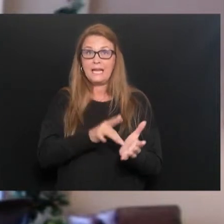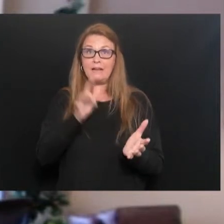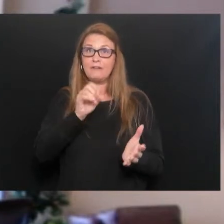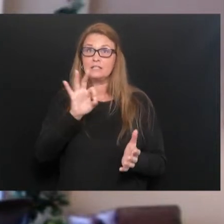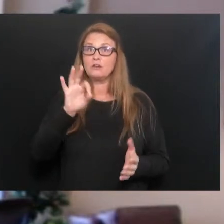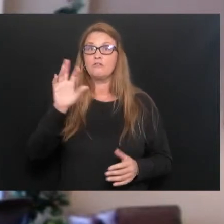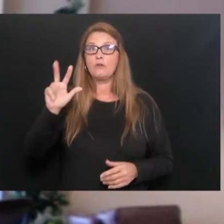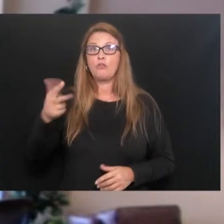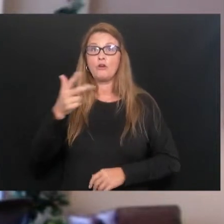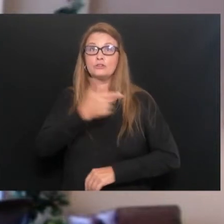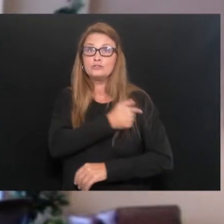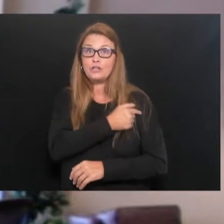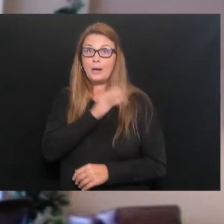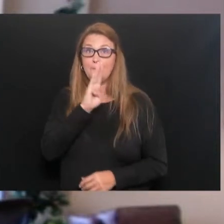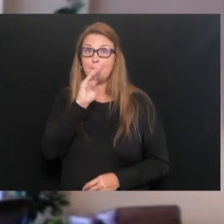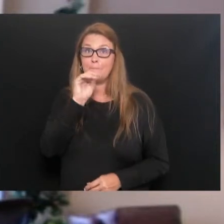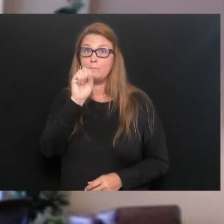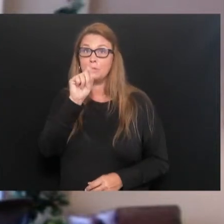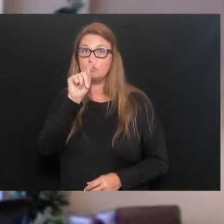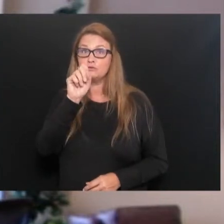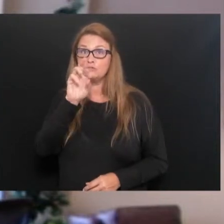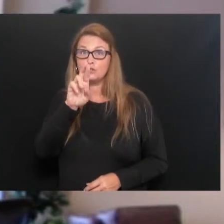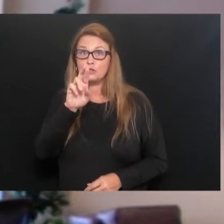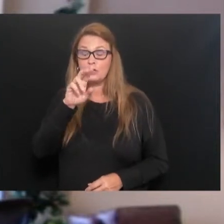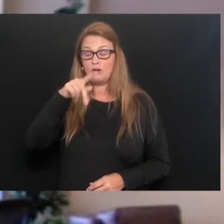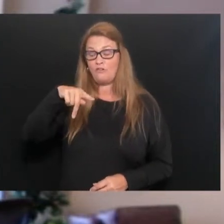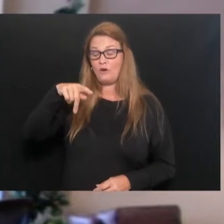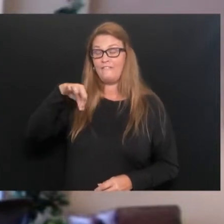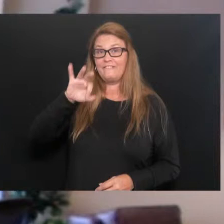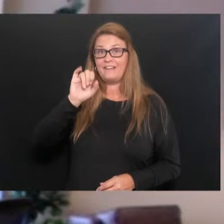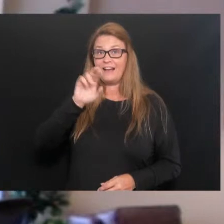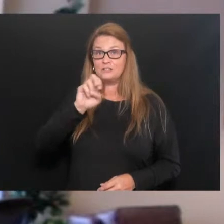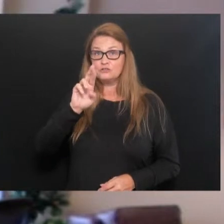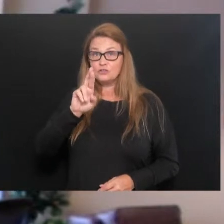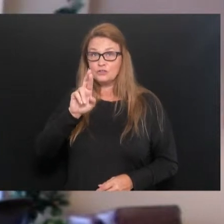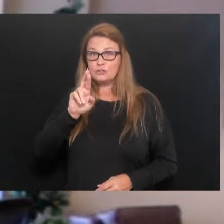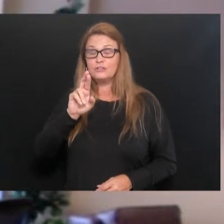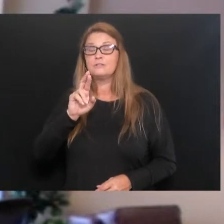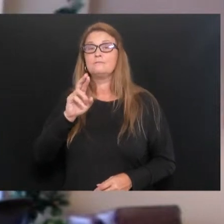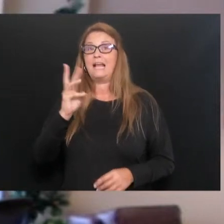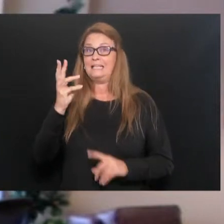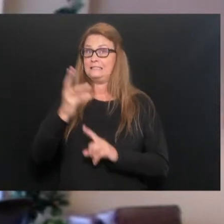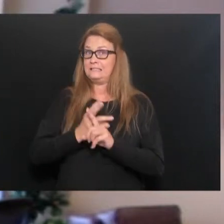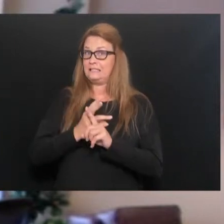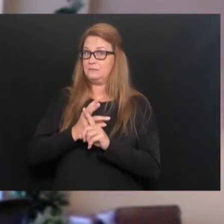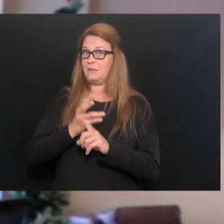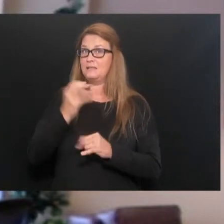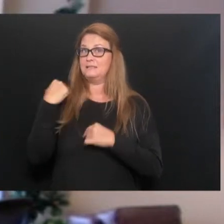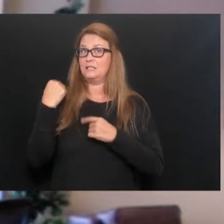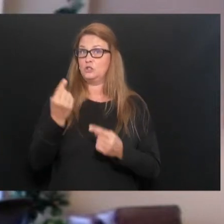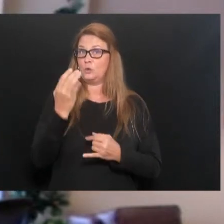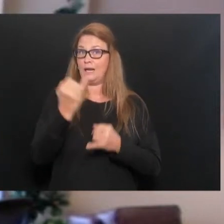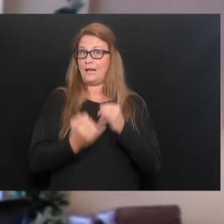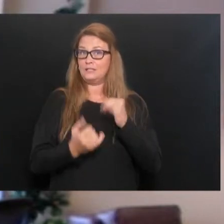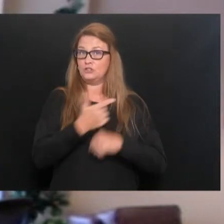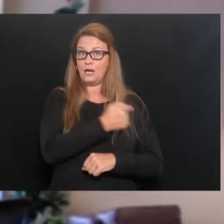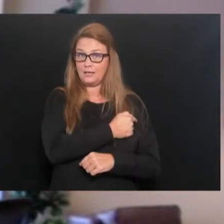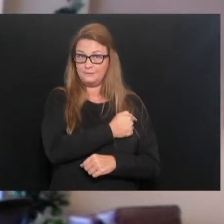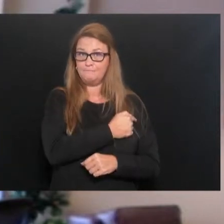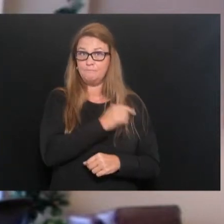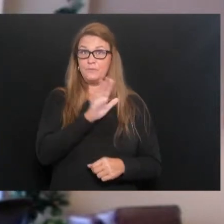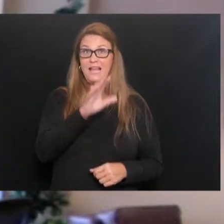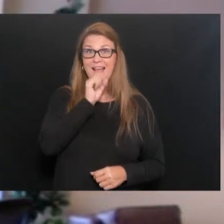are eligible and have taken Pfizer and are 6 months out from your last dose, over 18 years old.